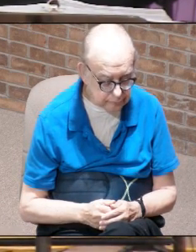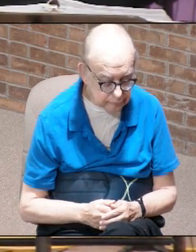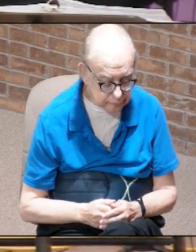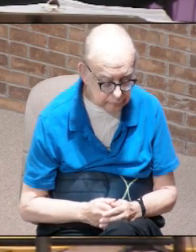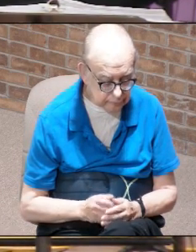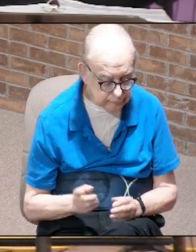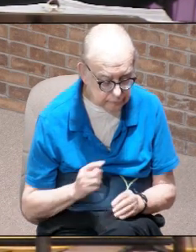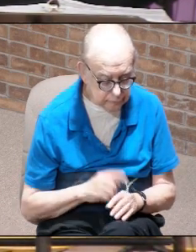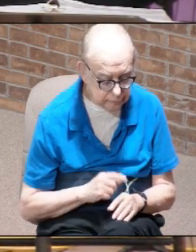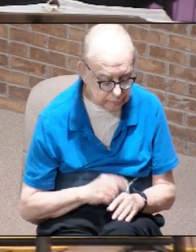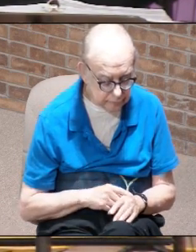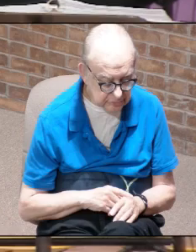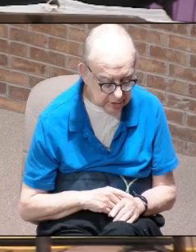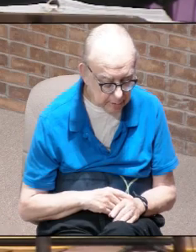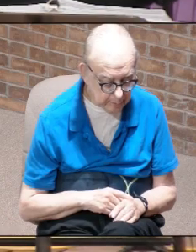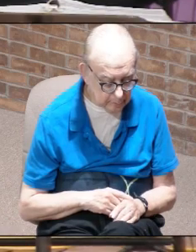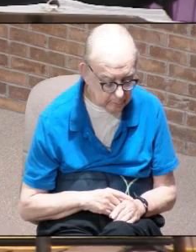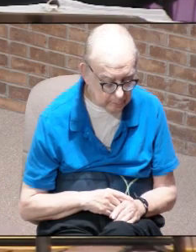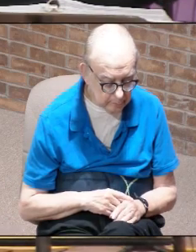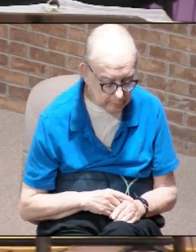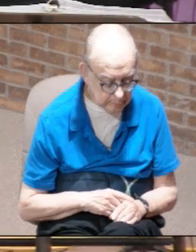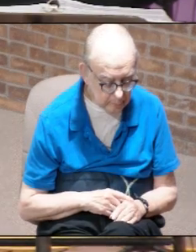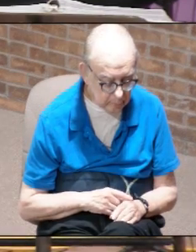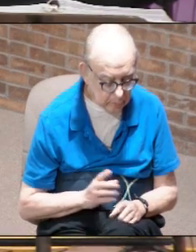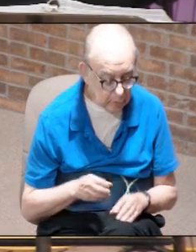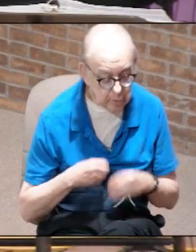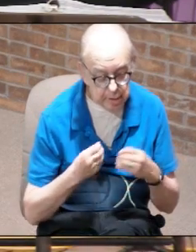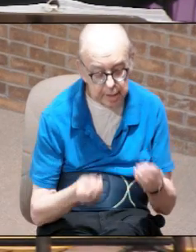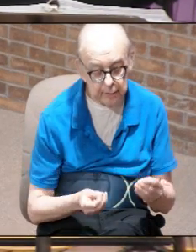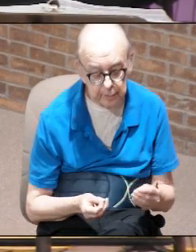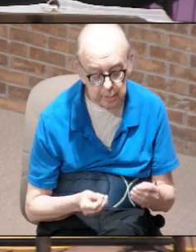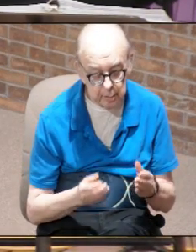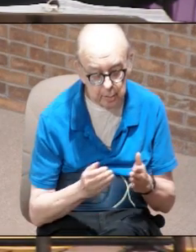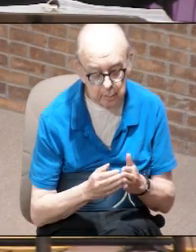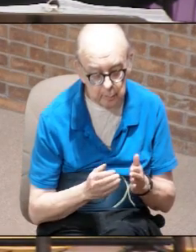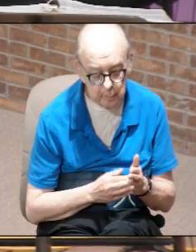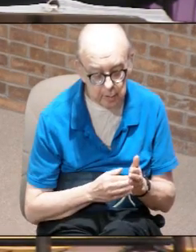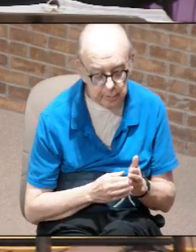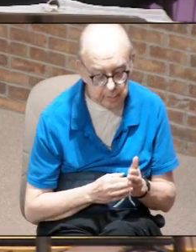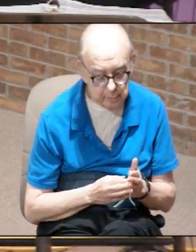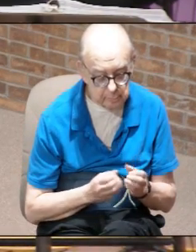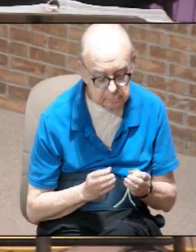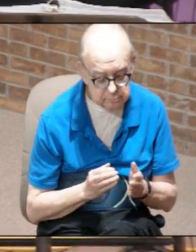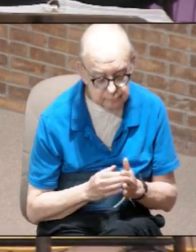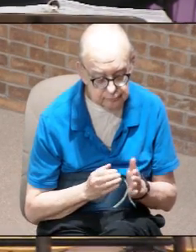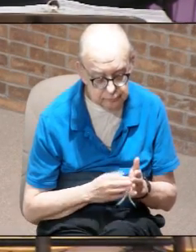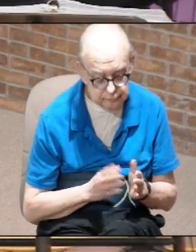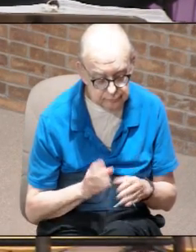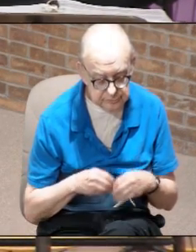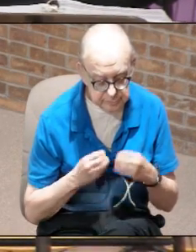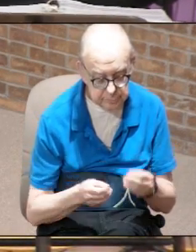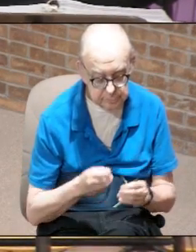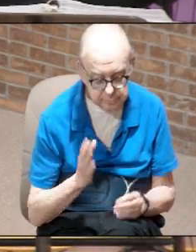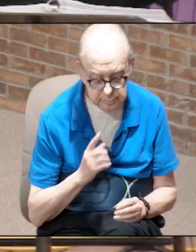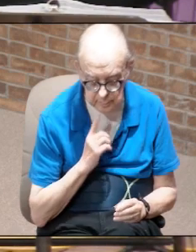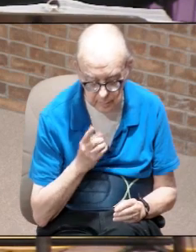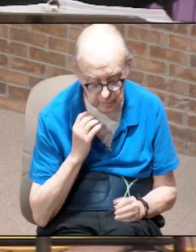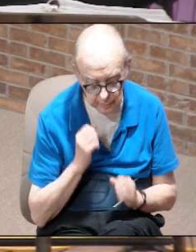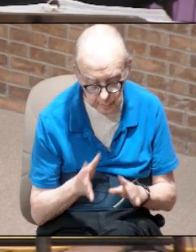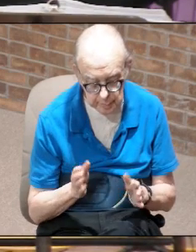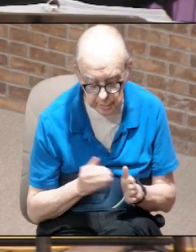Only this time it's not $20. It's a multi-million dollars. Would you like to give the multi-million dollars back to God and see if he'll bless